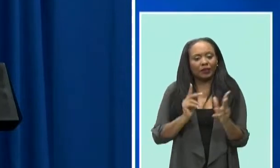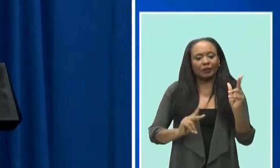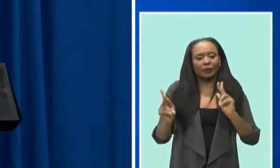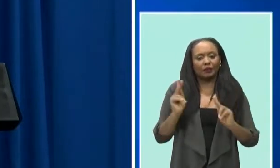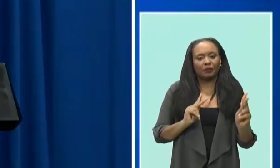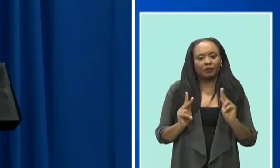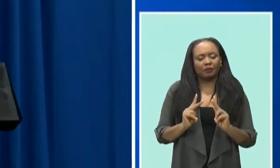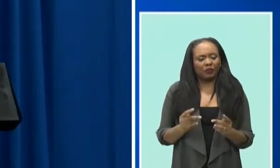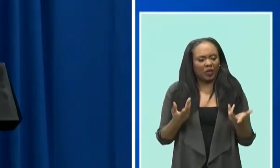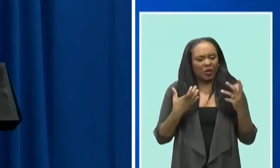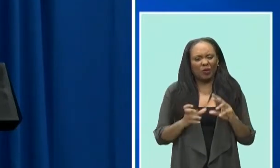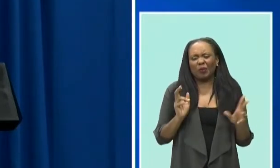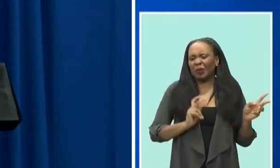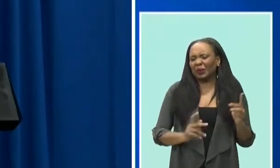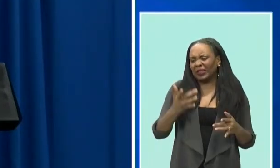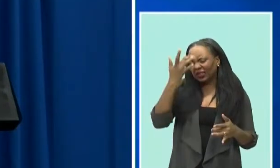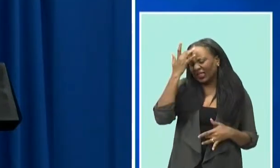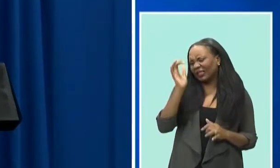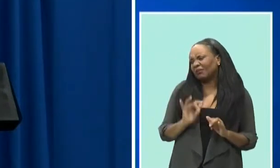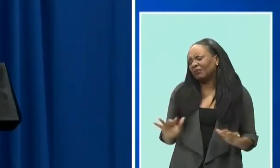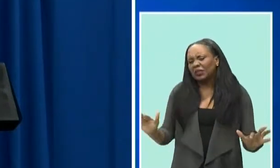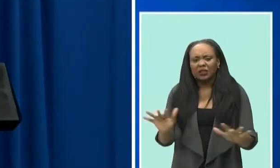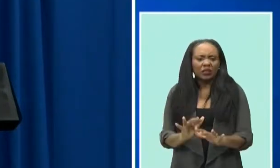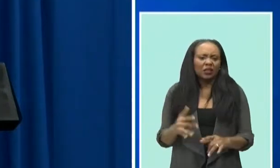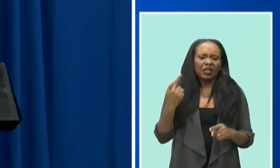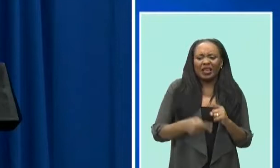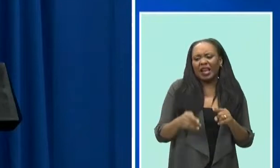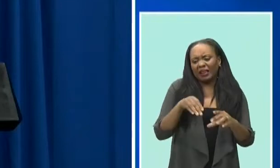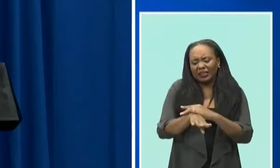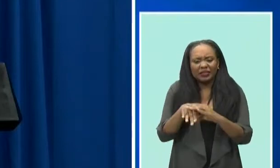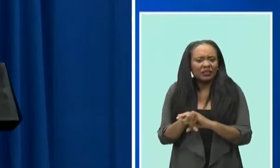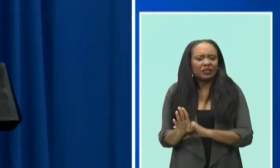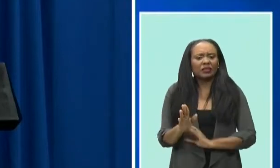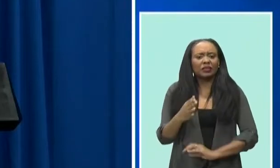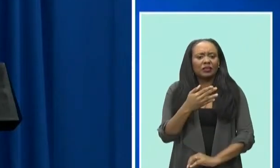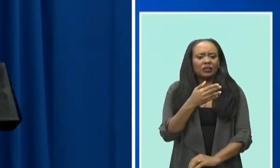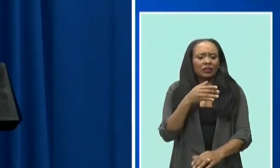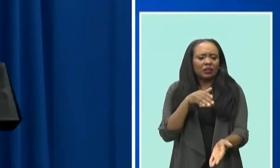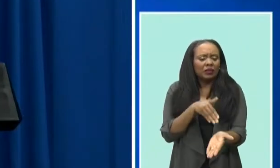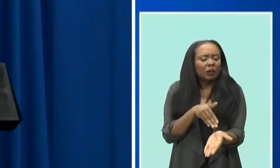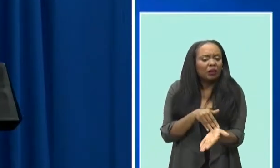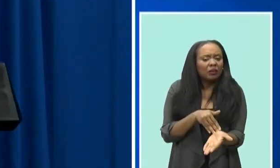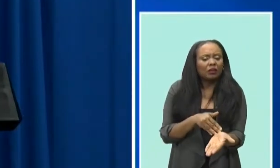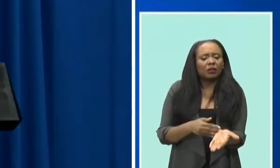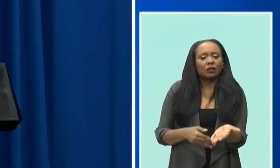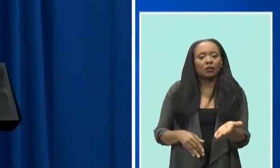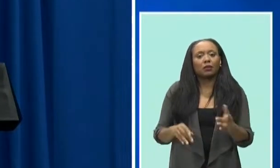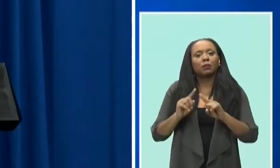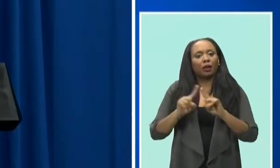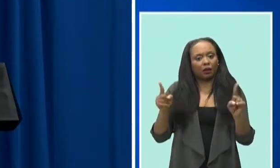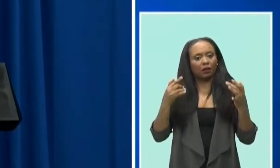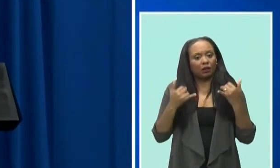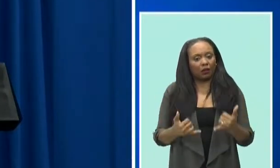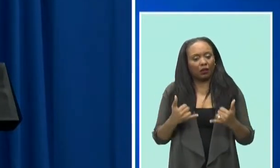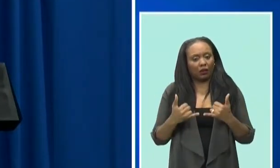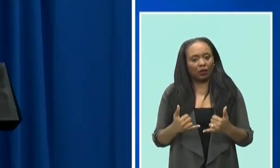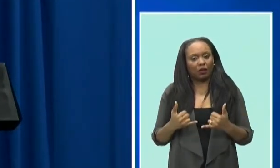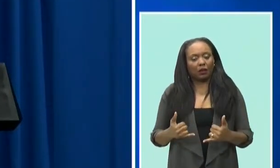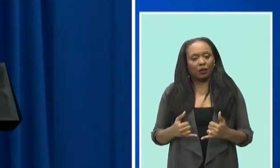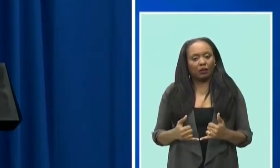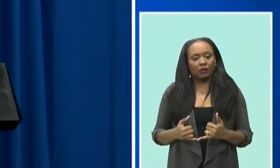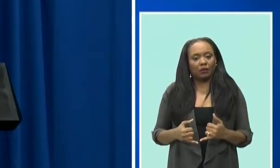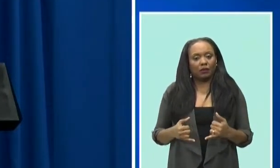able to avail themselves of a service. And I am sure that in keeping with